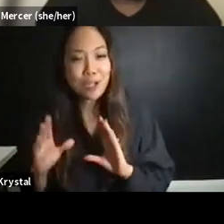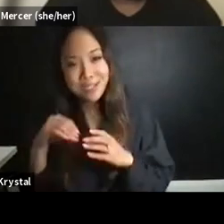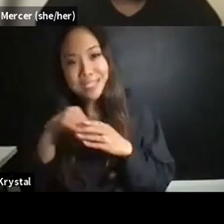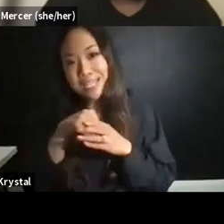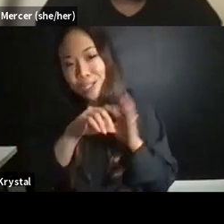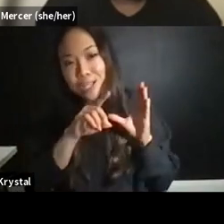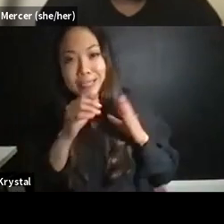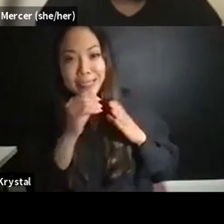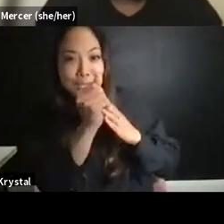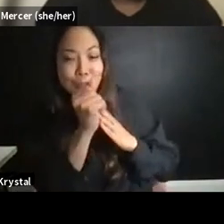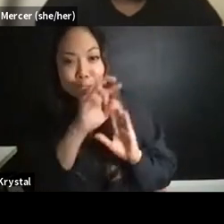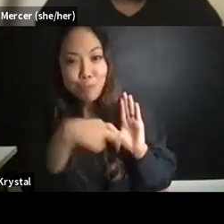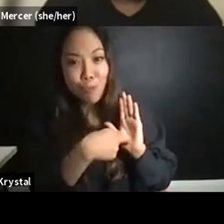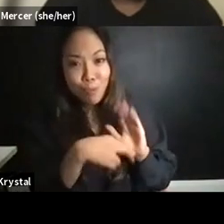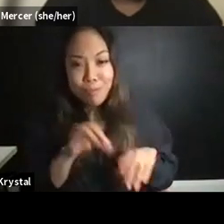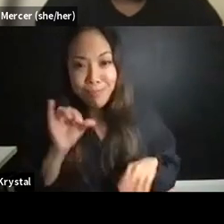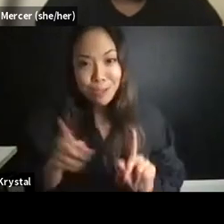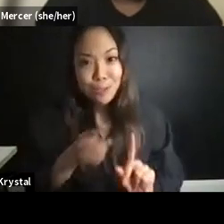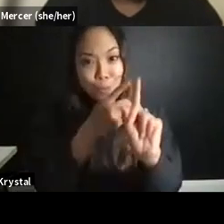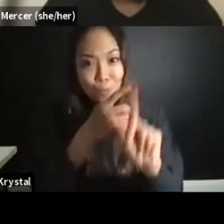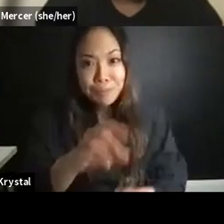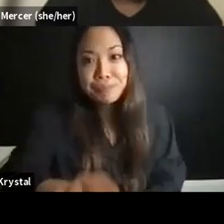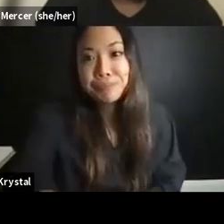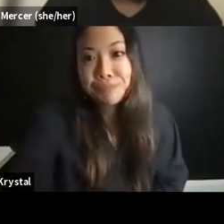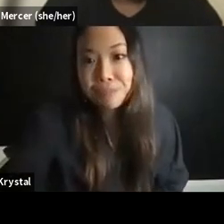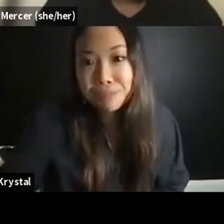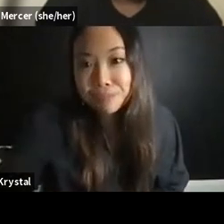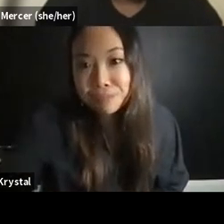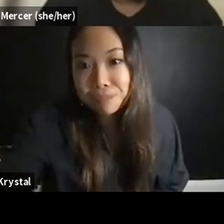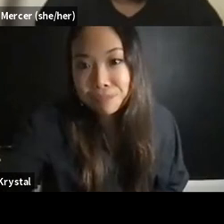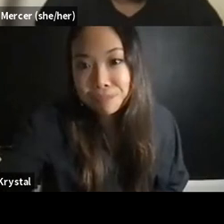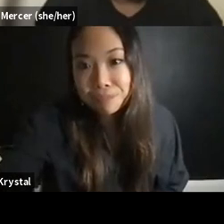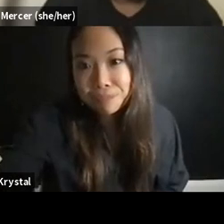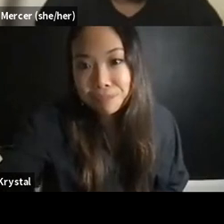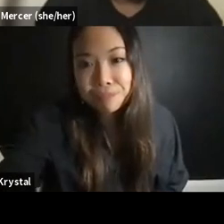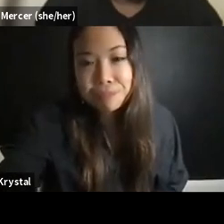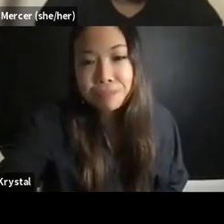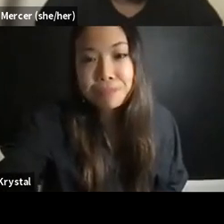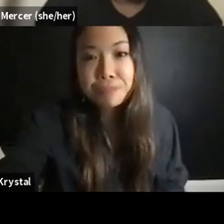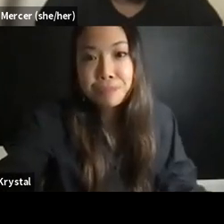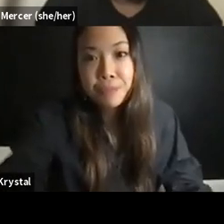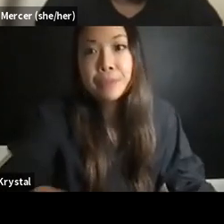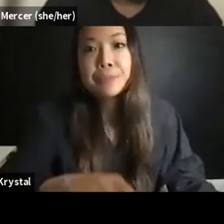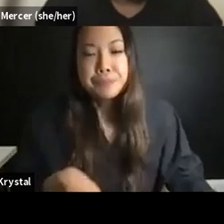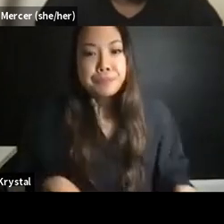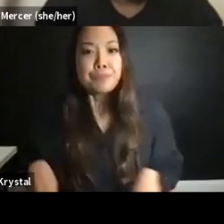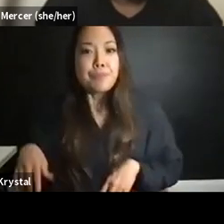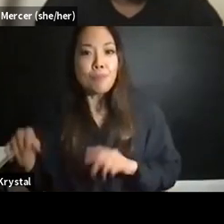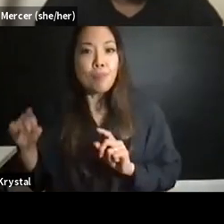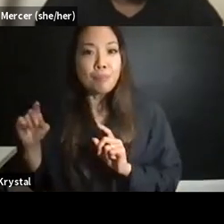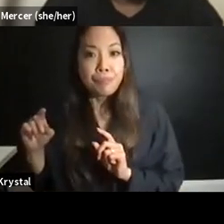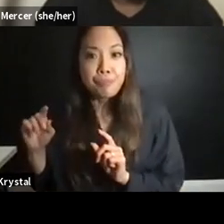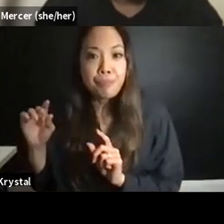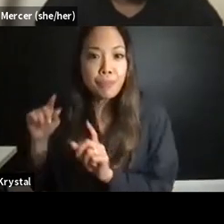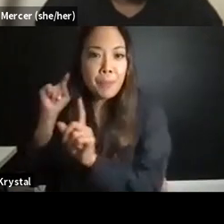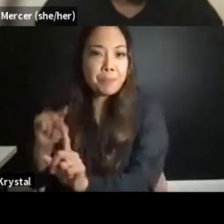thank you on that just one final question um in in the context you know of esther um you know part of